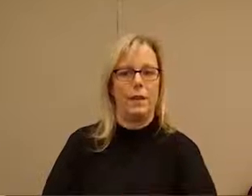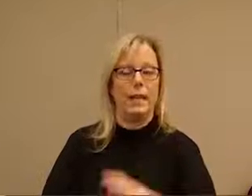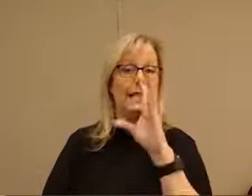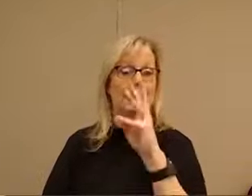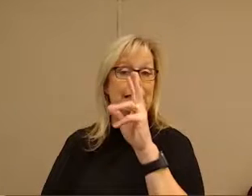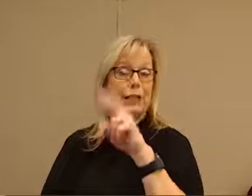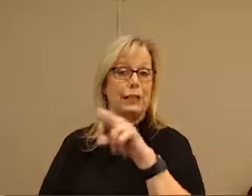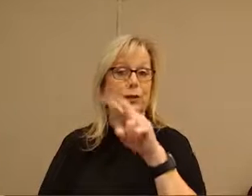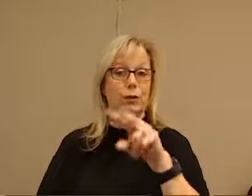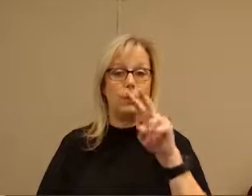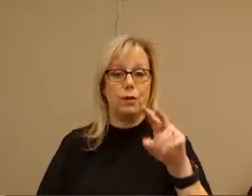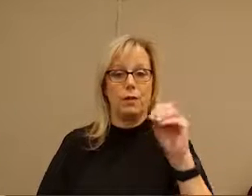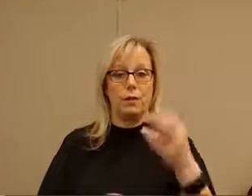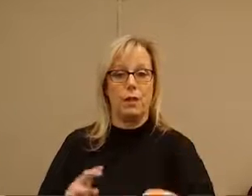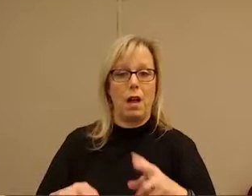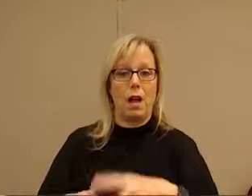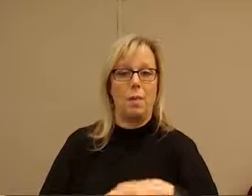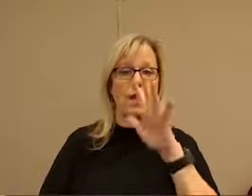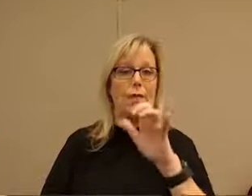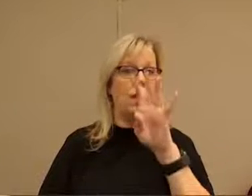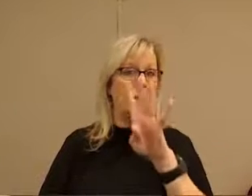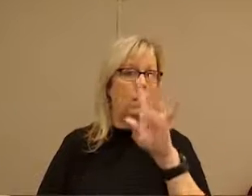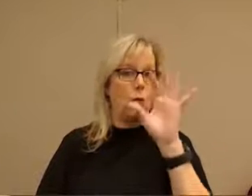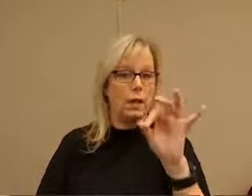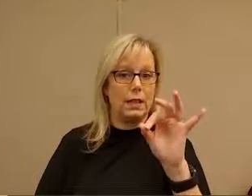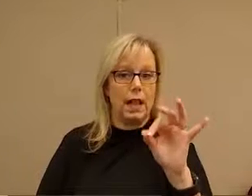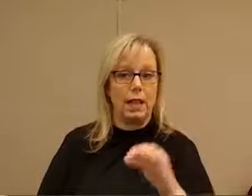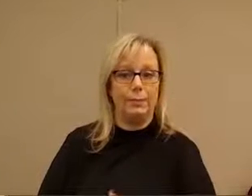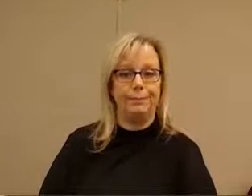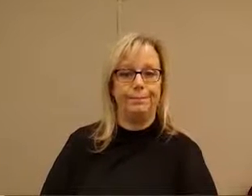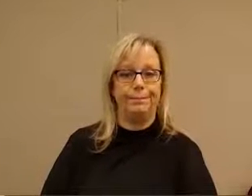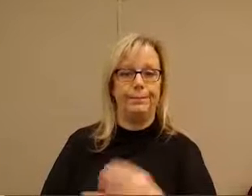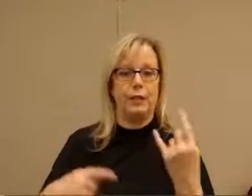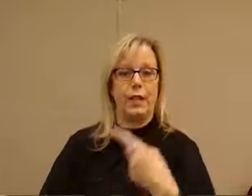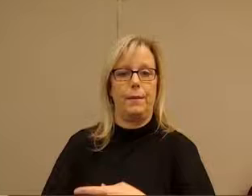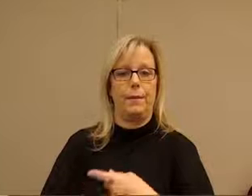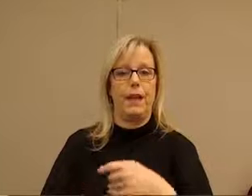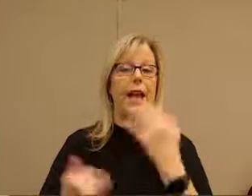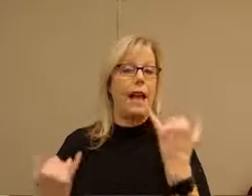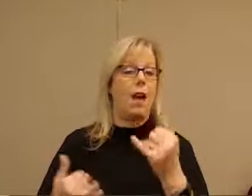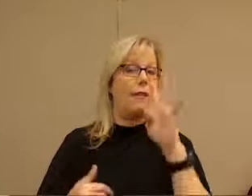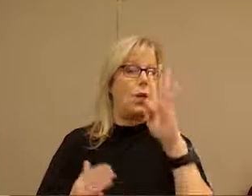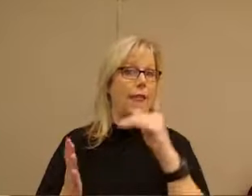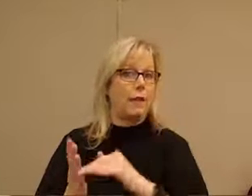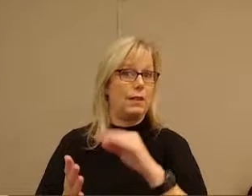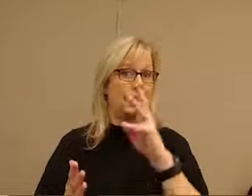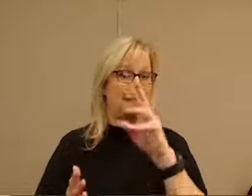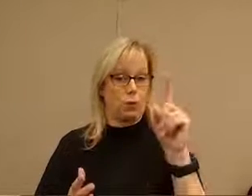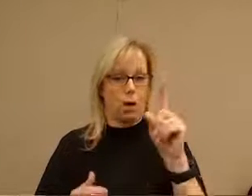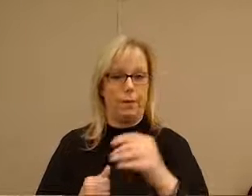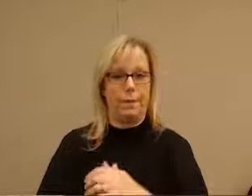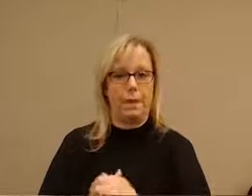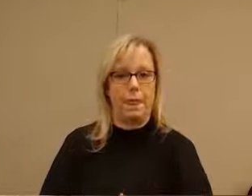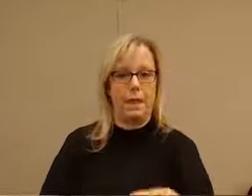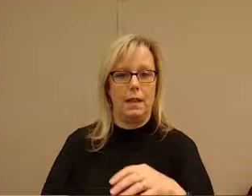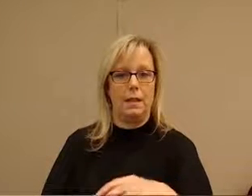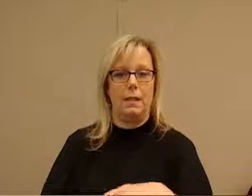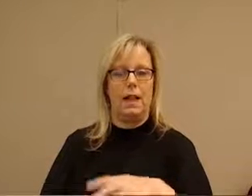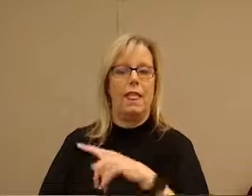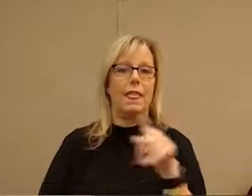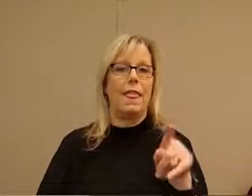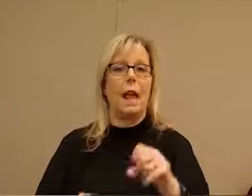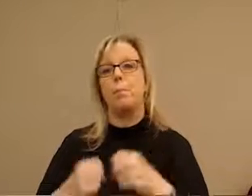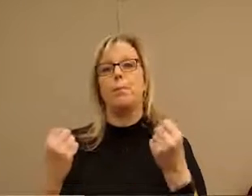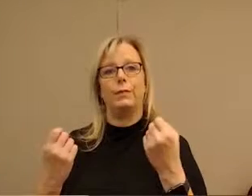3,512. 62220 up 549 today to 4,061, and they broke